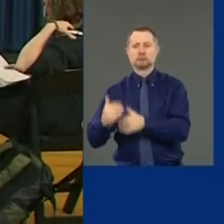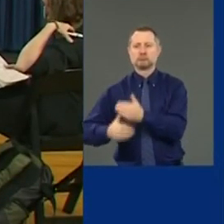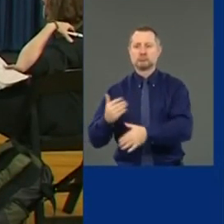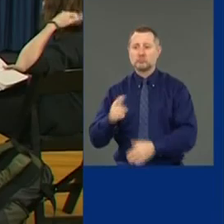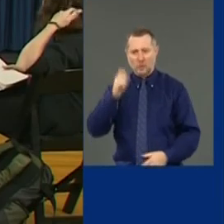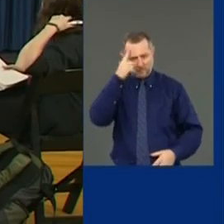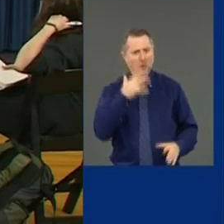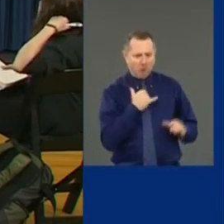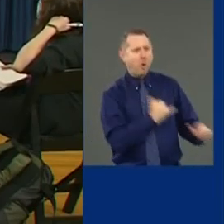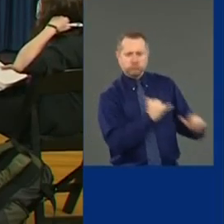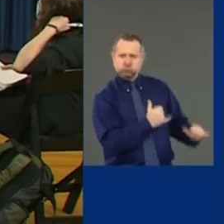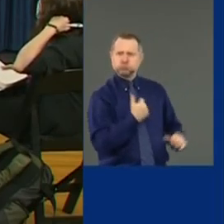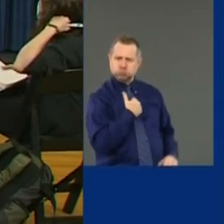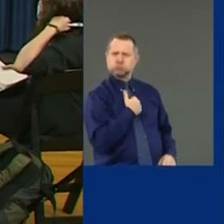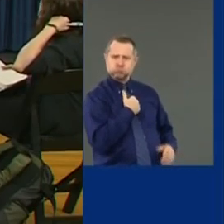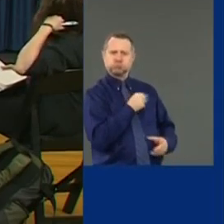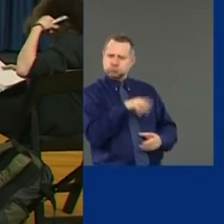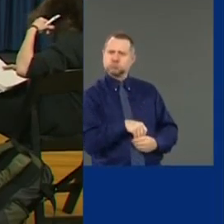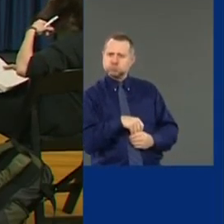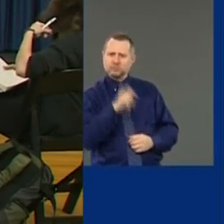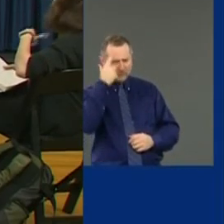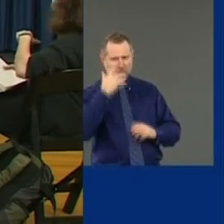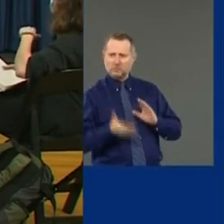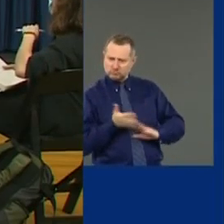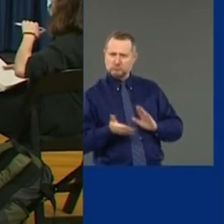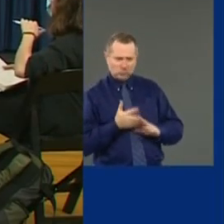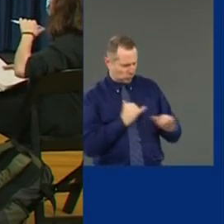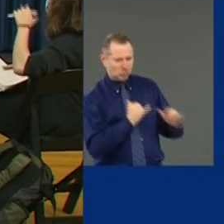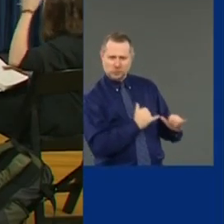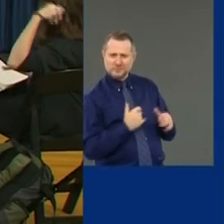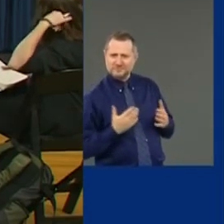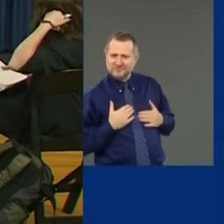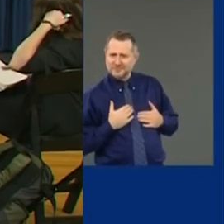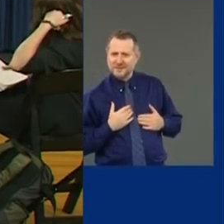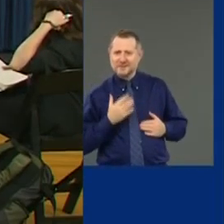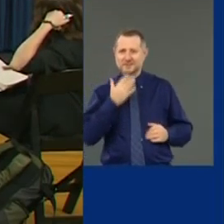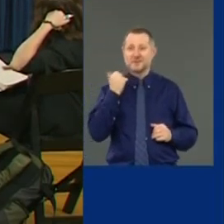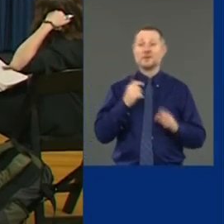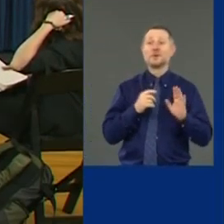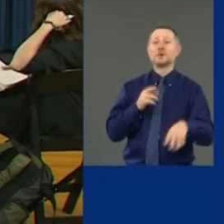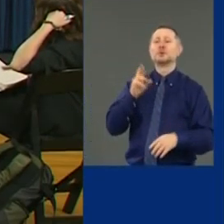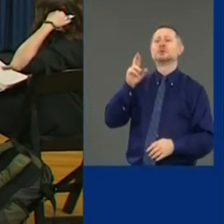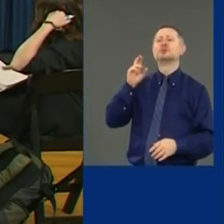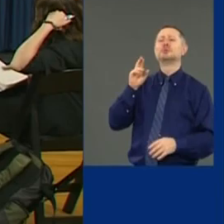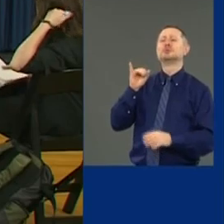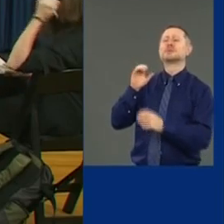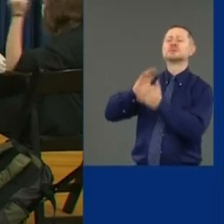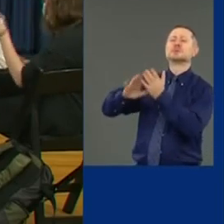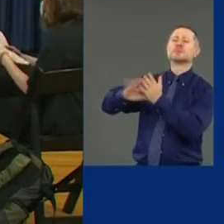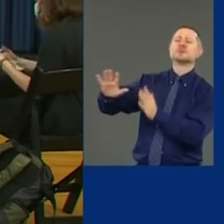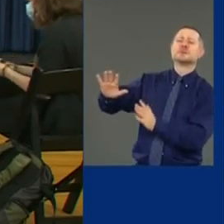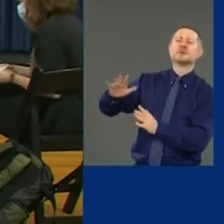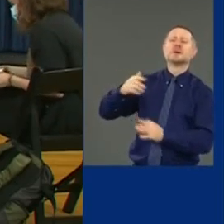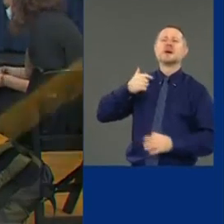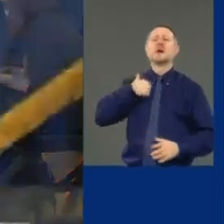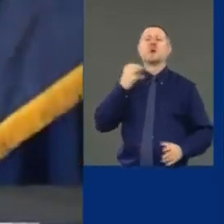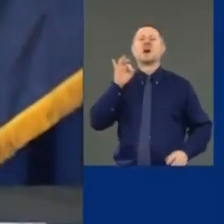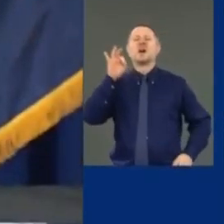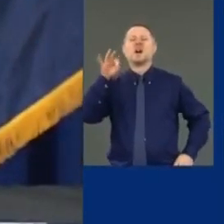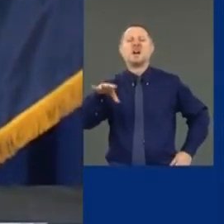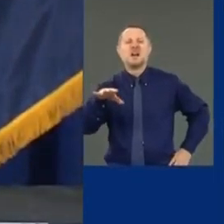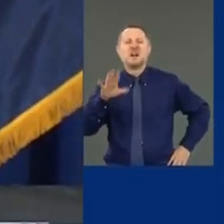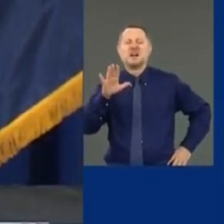Yeah. That would be bad. That would be bad. Oh, excuse me, Governor. I also would like to say that to